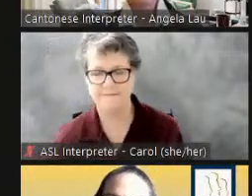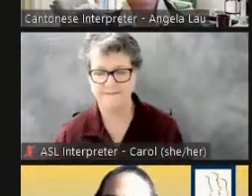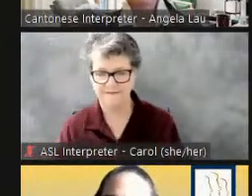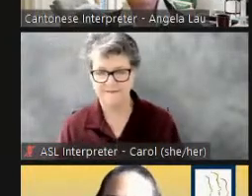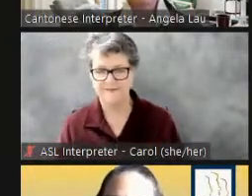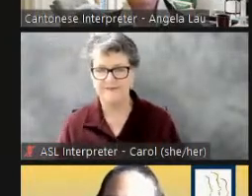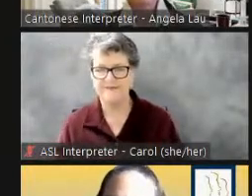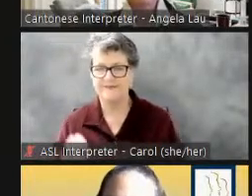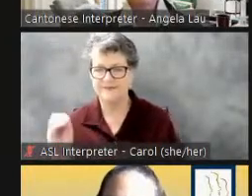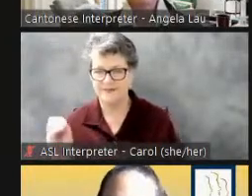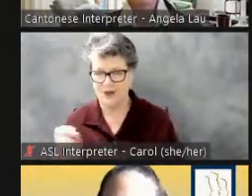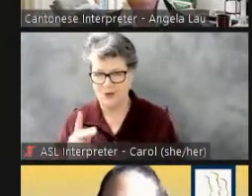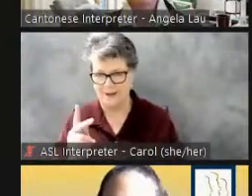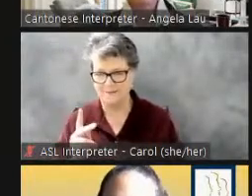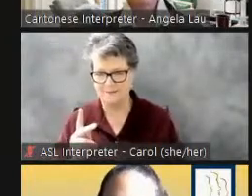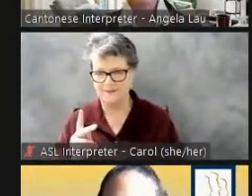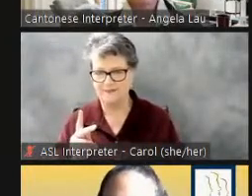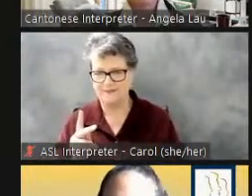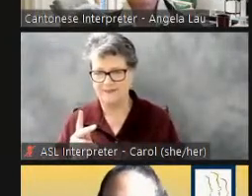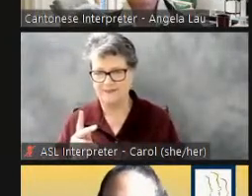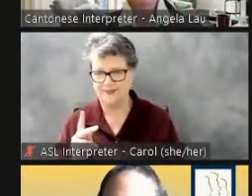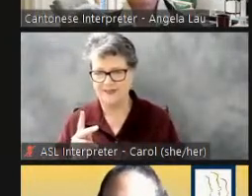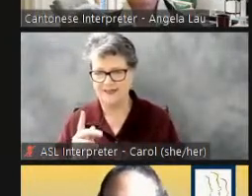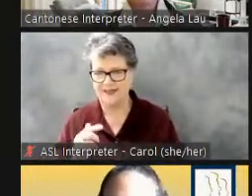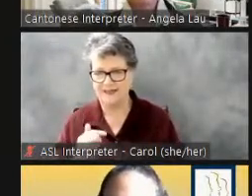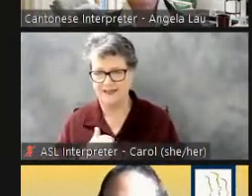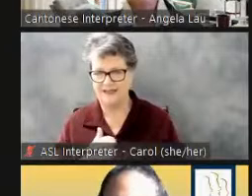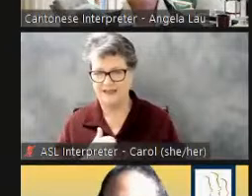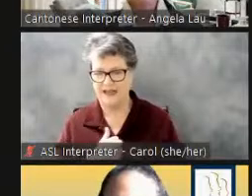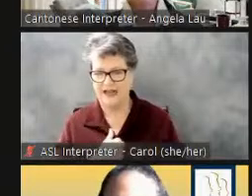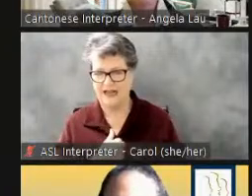Okay, I just updated it.